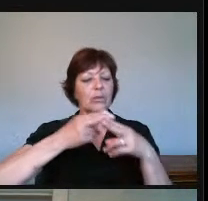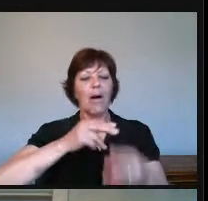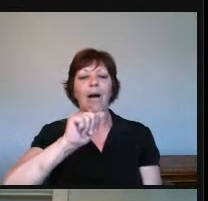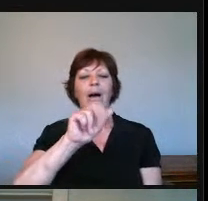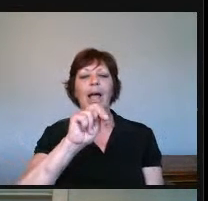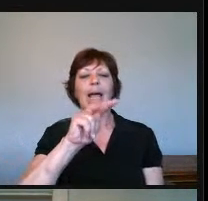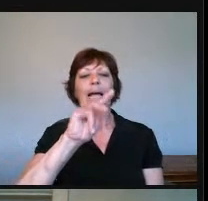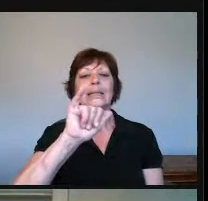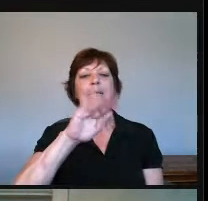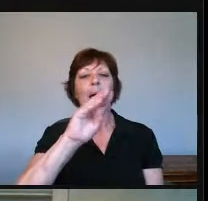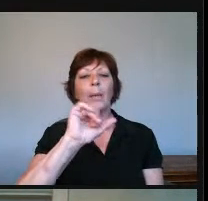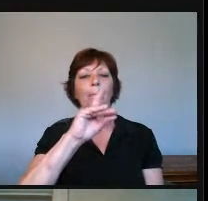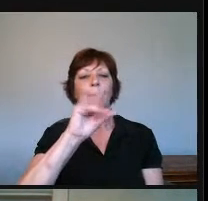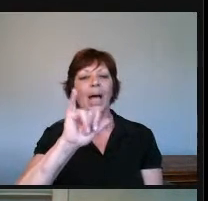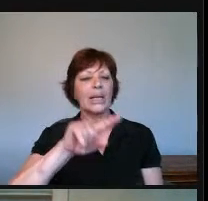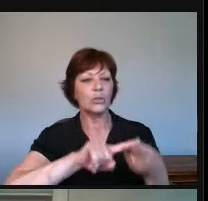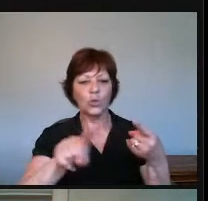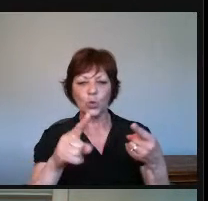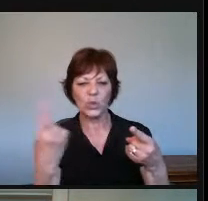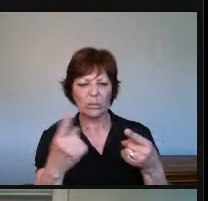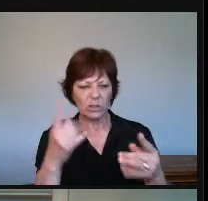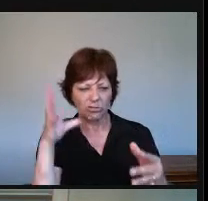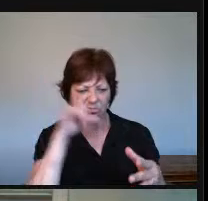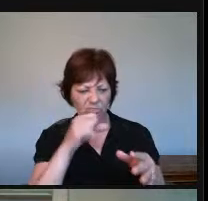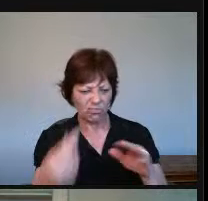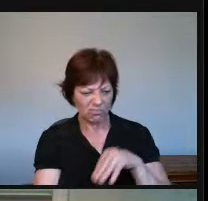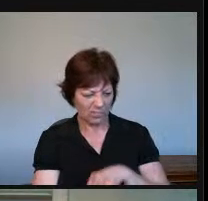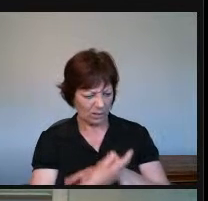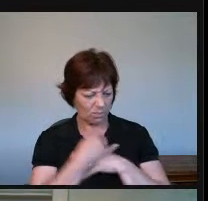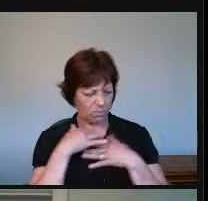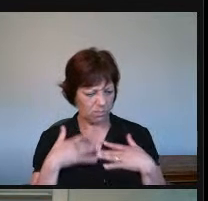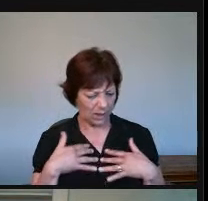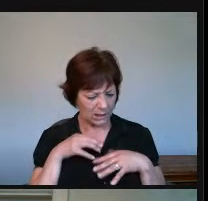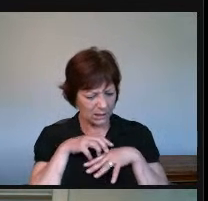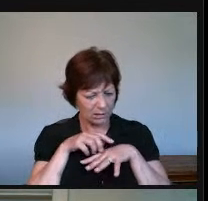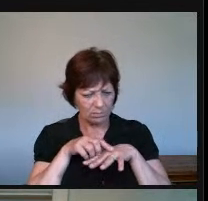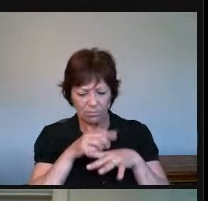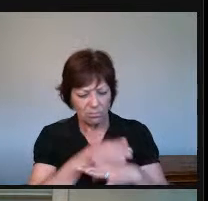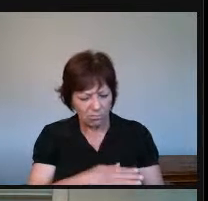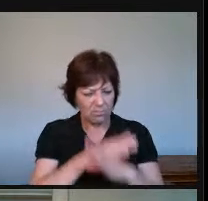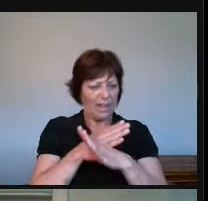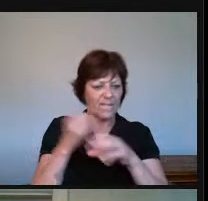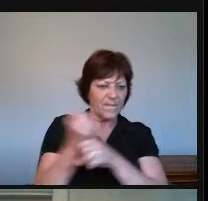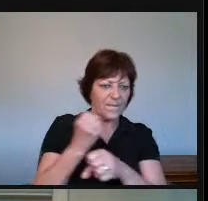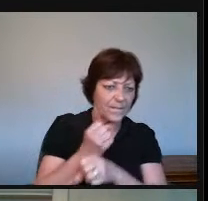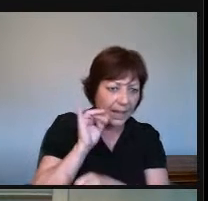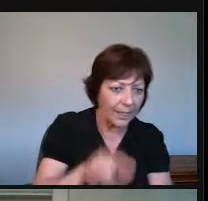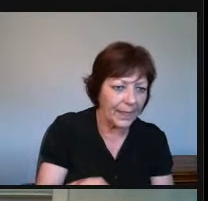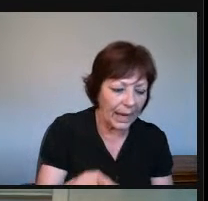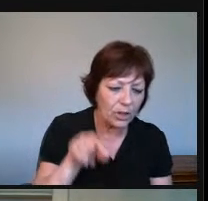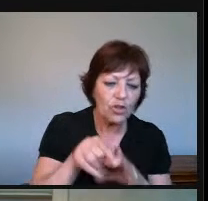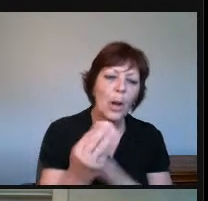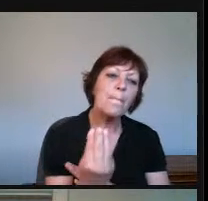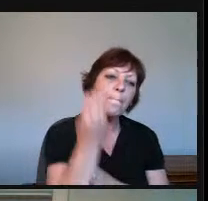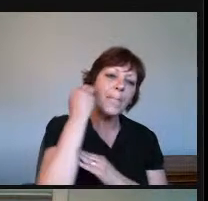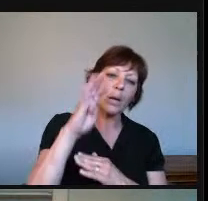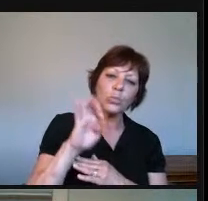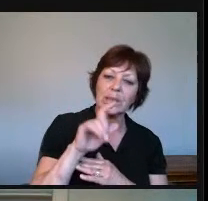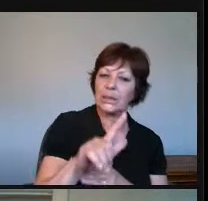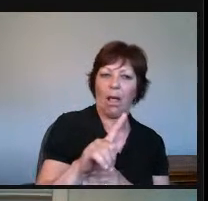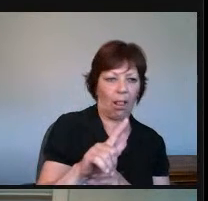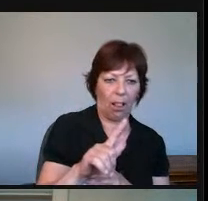to a foreign protein, and some of that response gets incorporated into immune memory cells. The